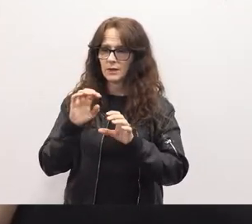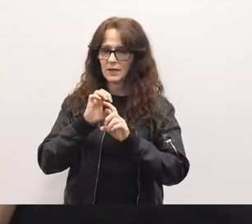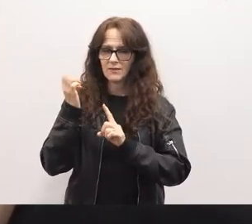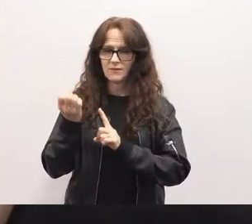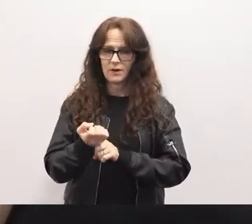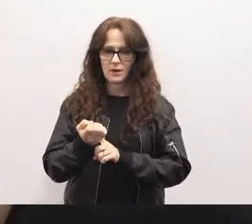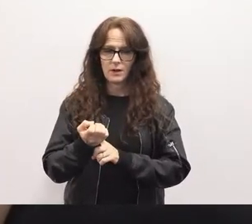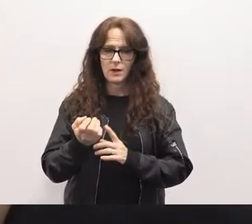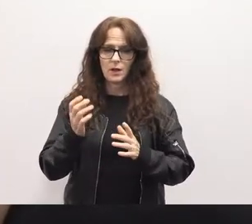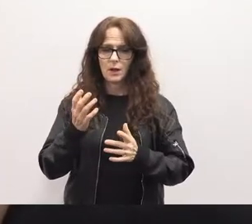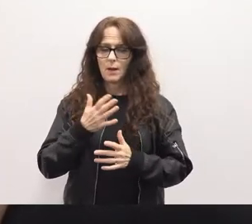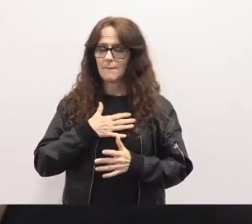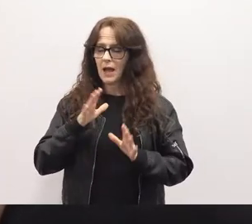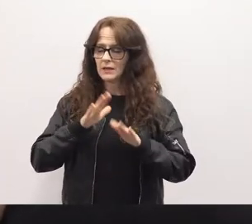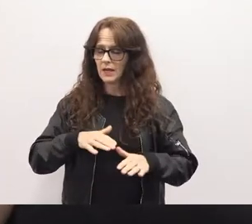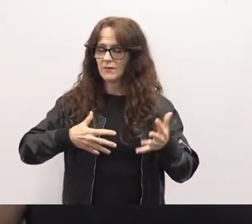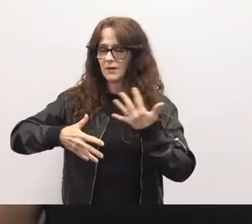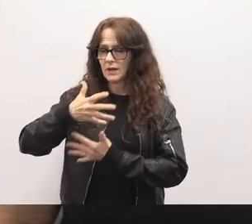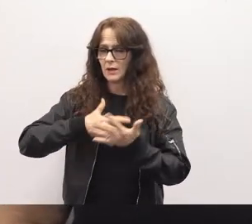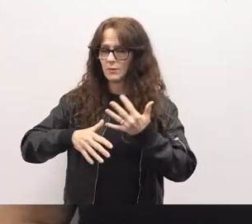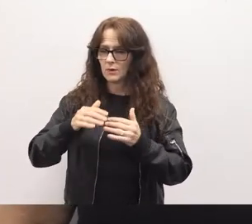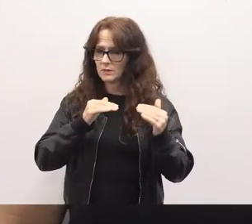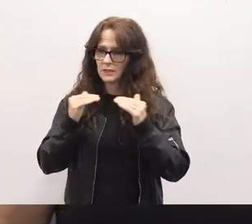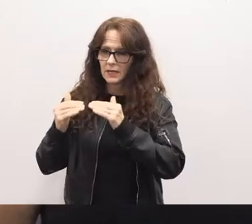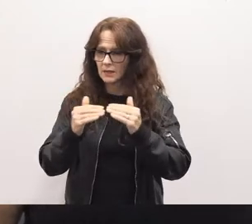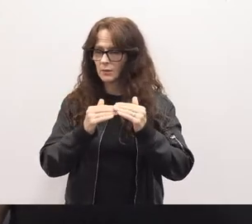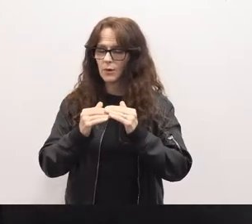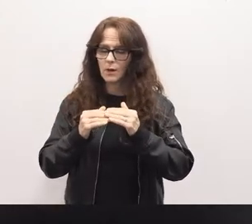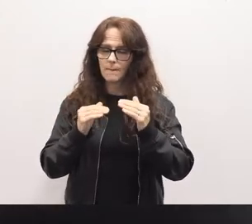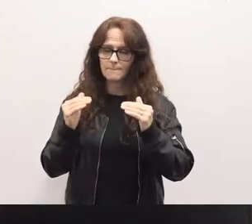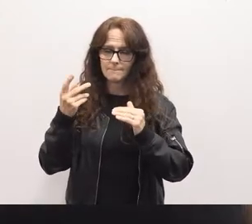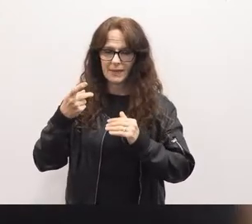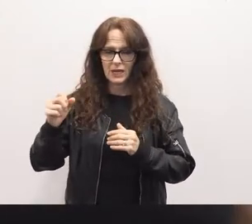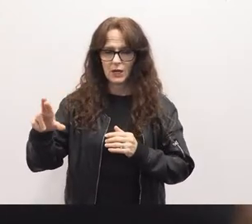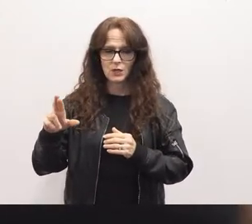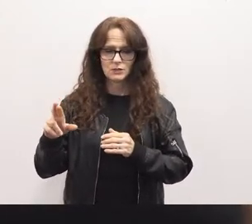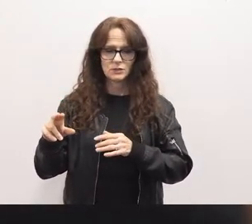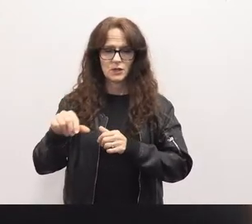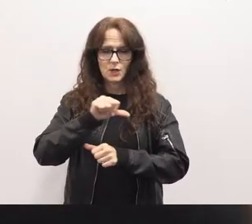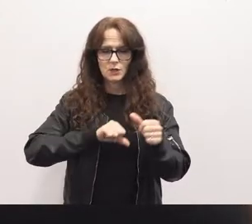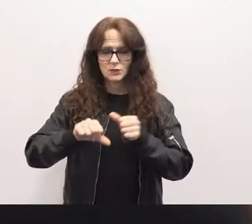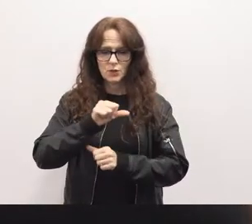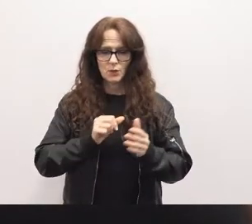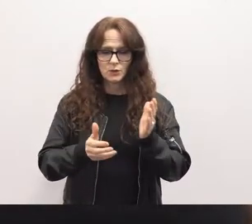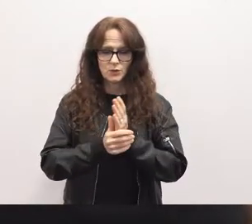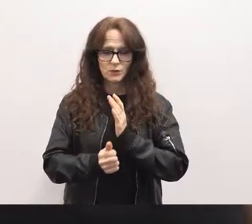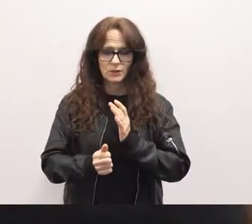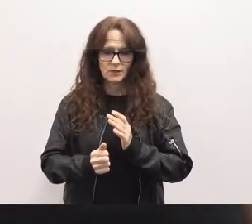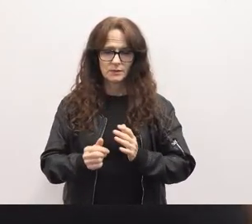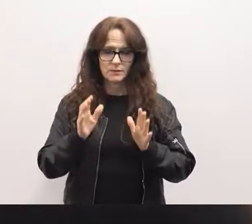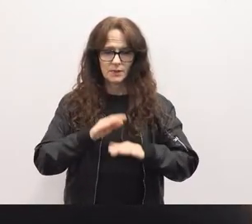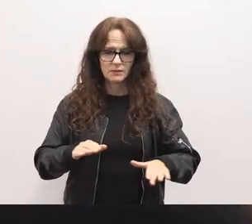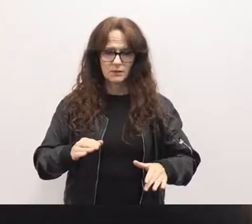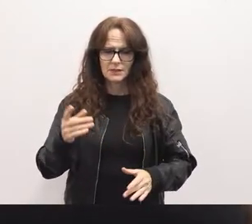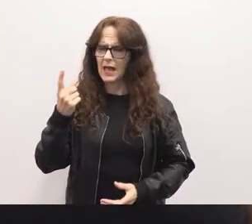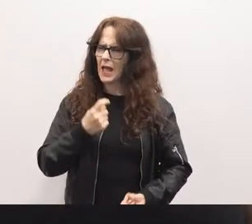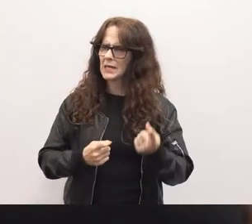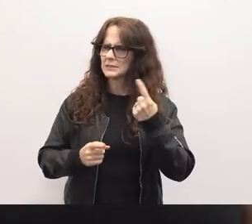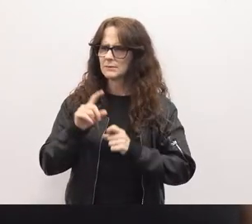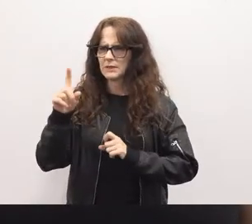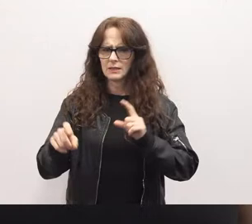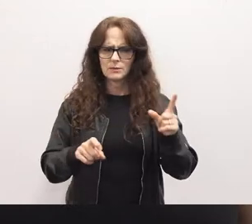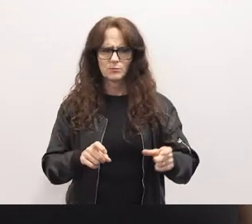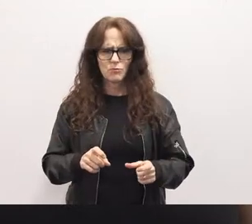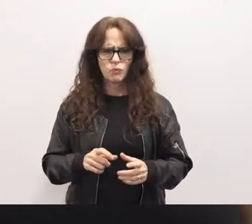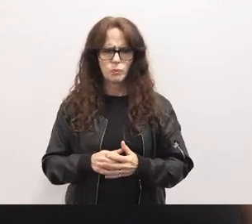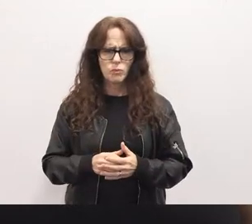child have an opportunity to interact with typical peers to learn social skills, language, and academic. My child start asking a lot of questions. My child